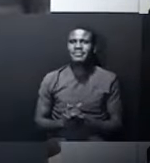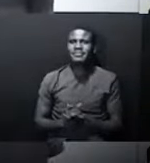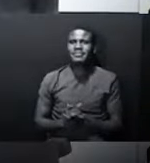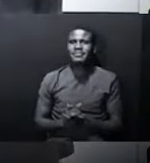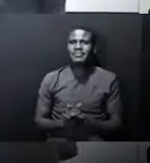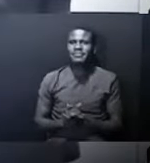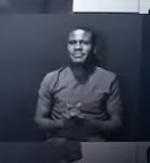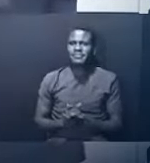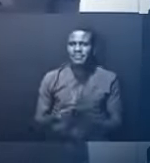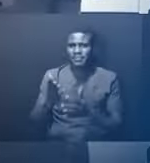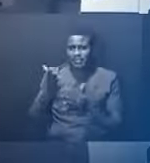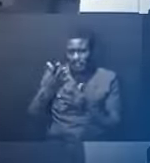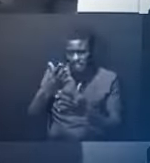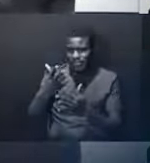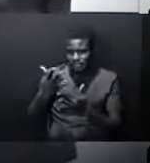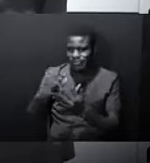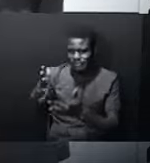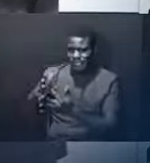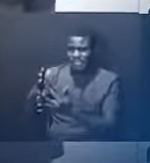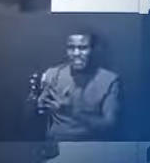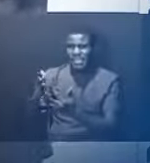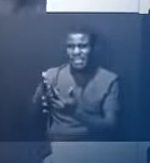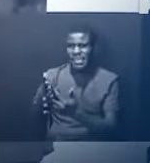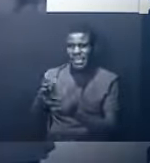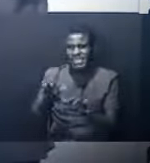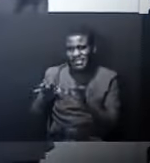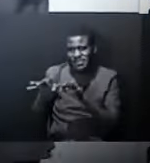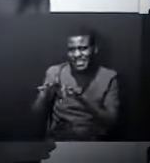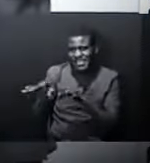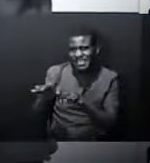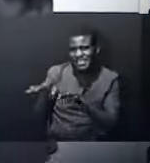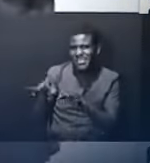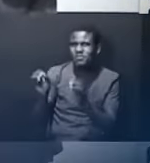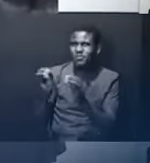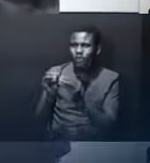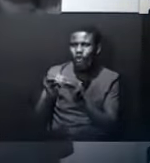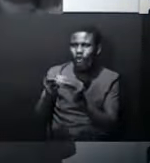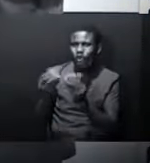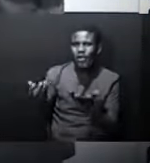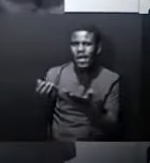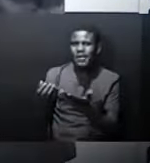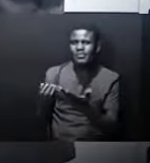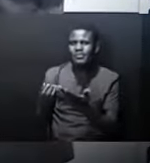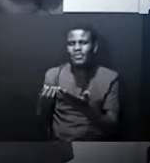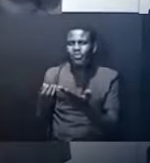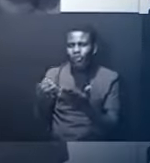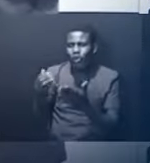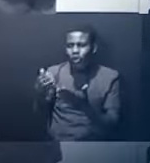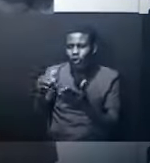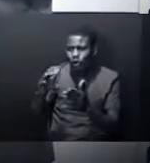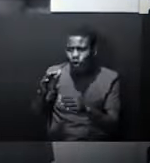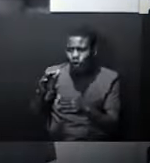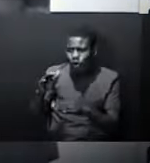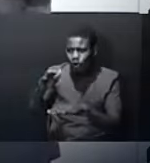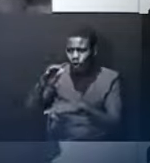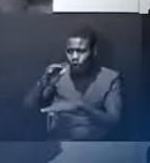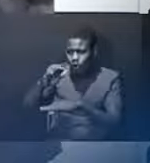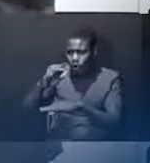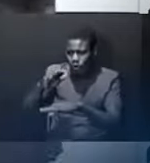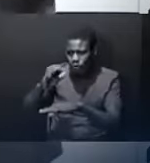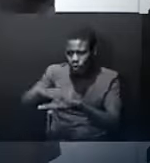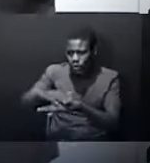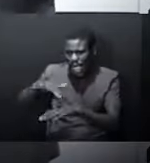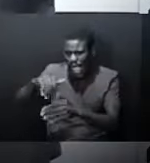would like to shed some more light on the importance of handling these seeds of resentments